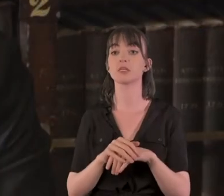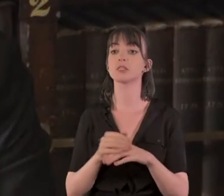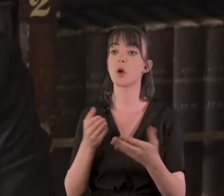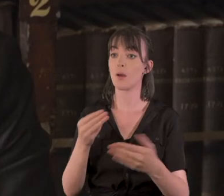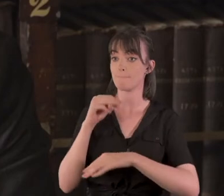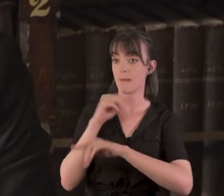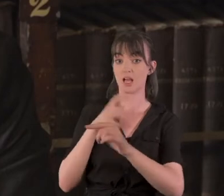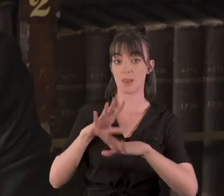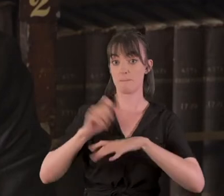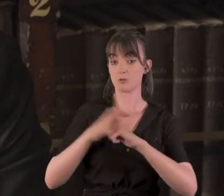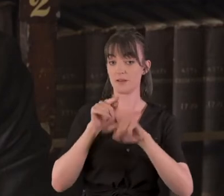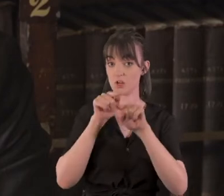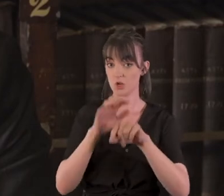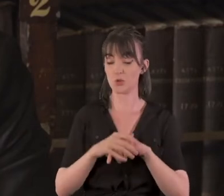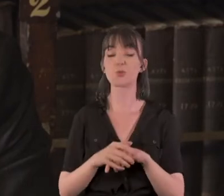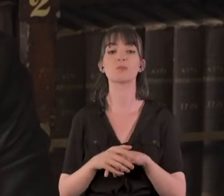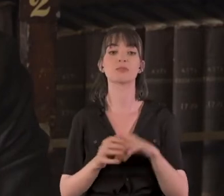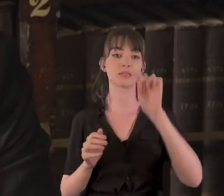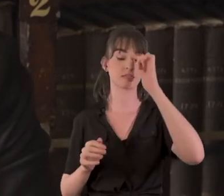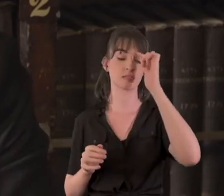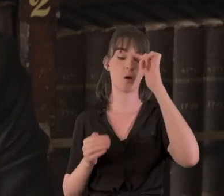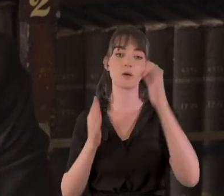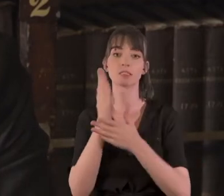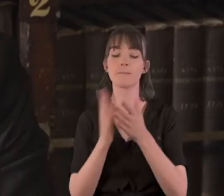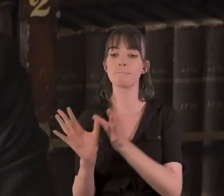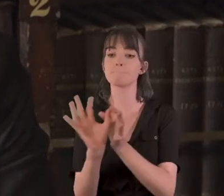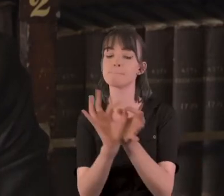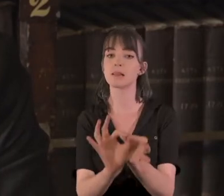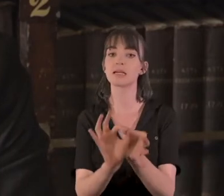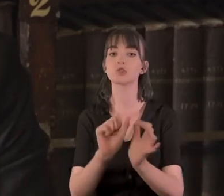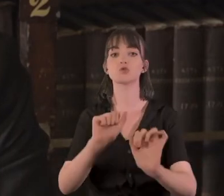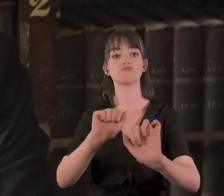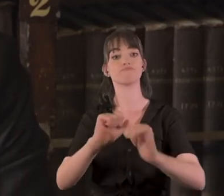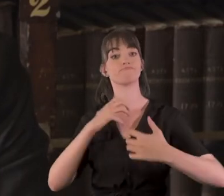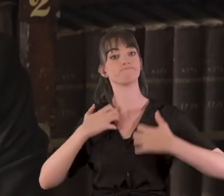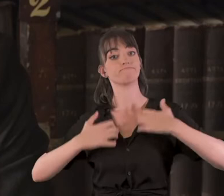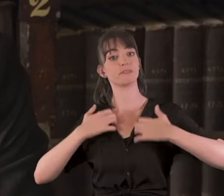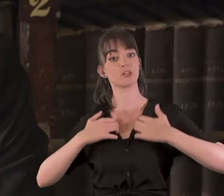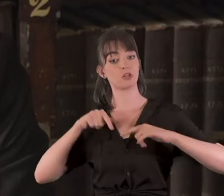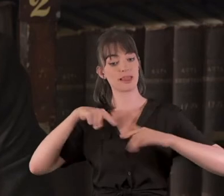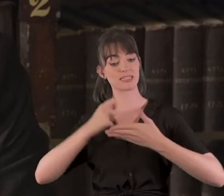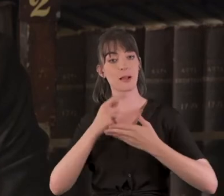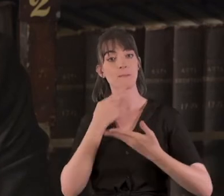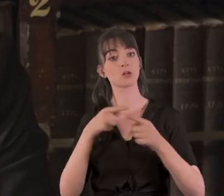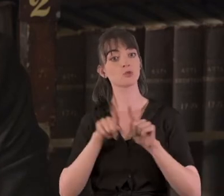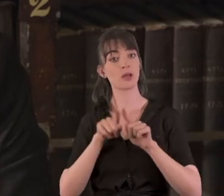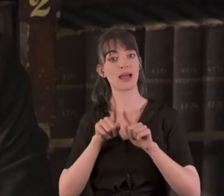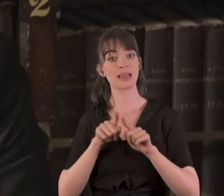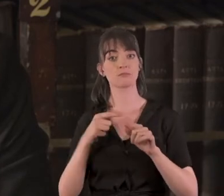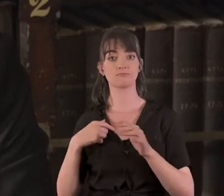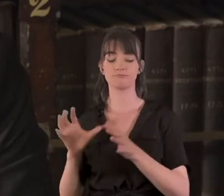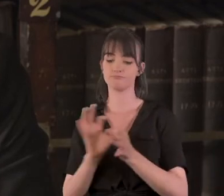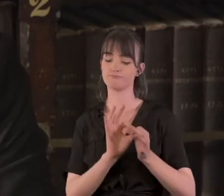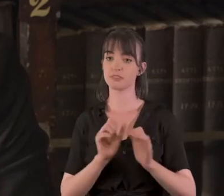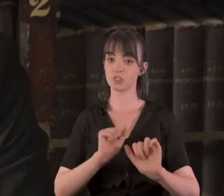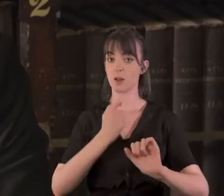you. Many related to both your interest in the period, but some also to your own personal experience.